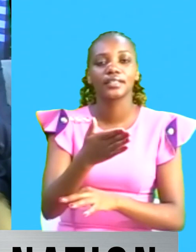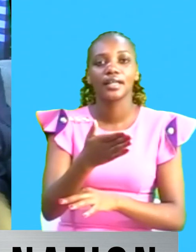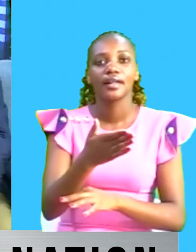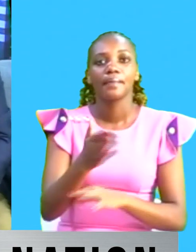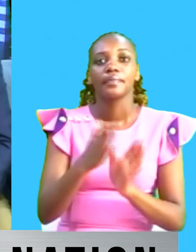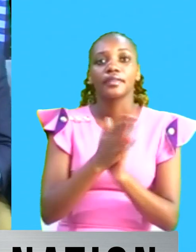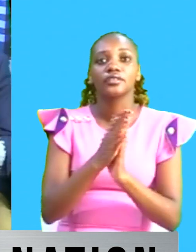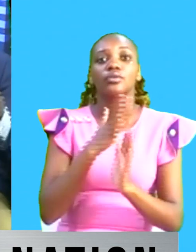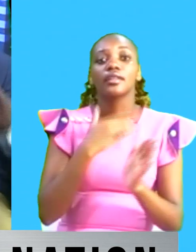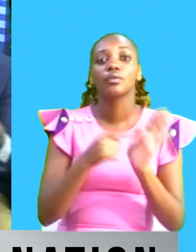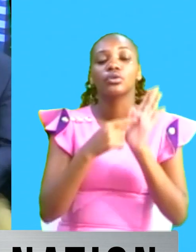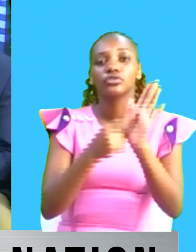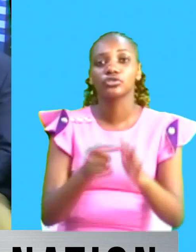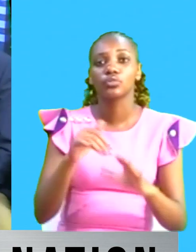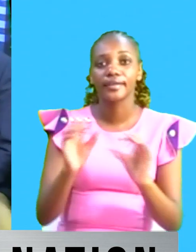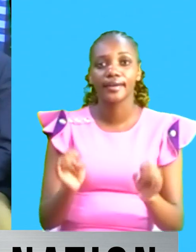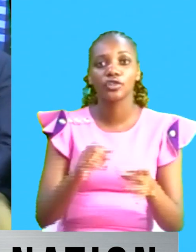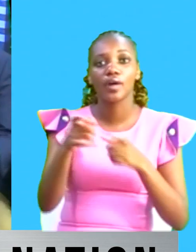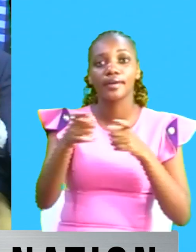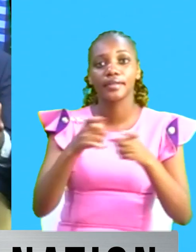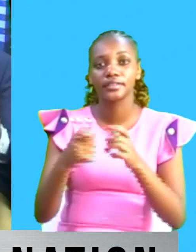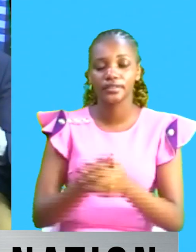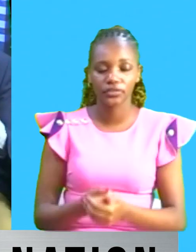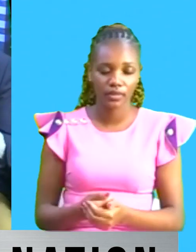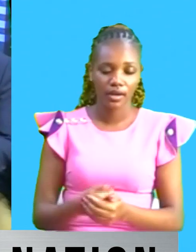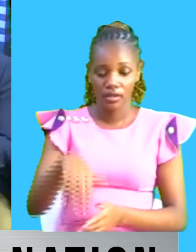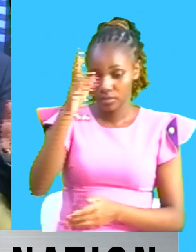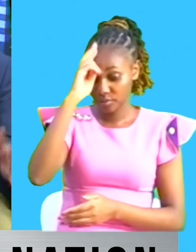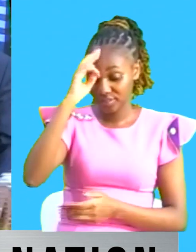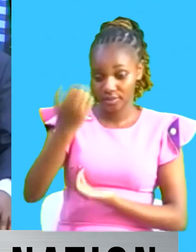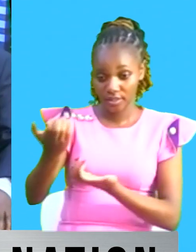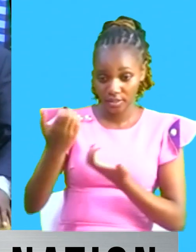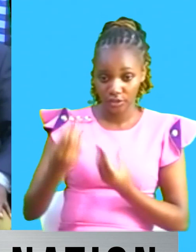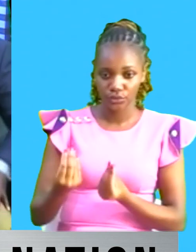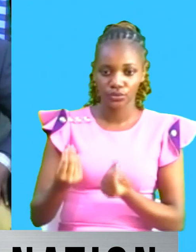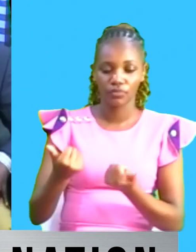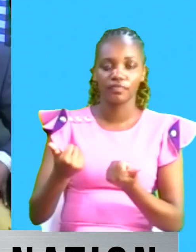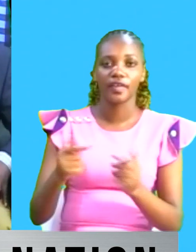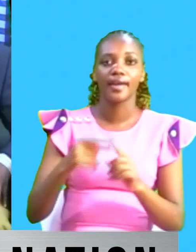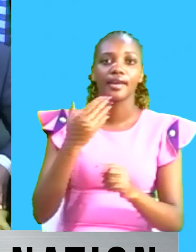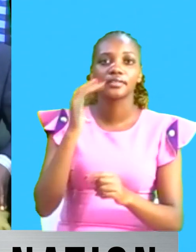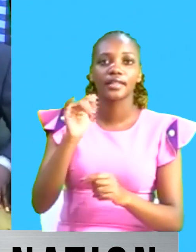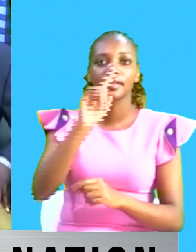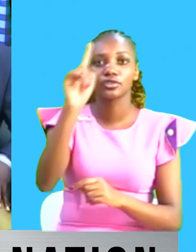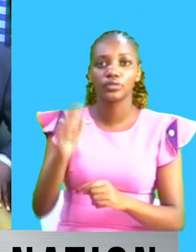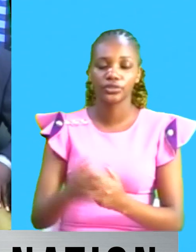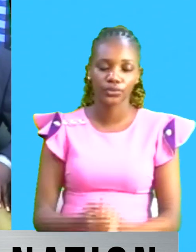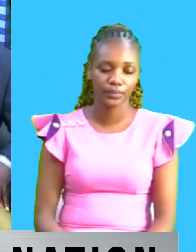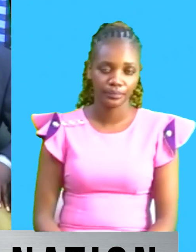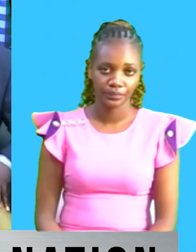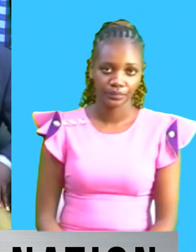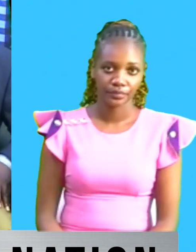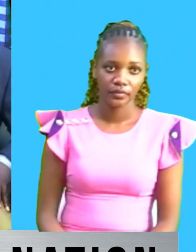they want to start with in a new administration. They really need to sit down and deal with this question. But then that brings out the issue again